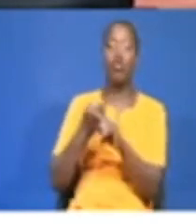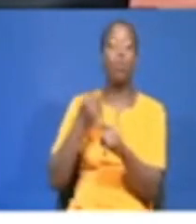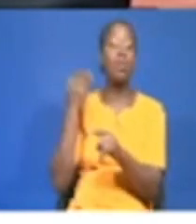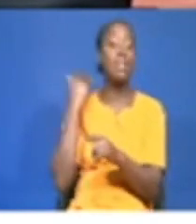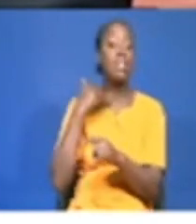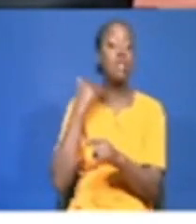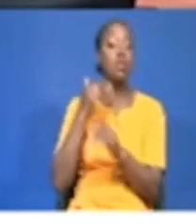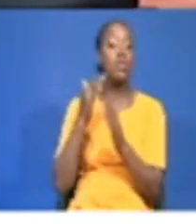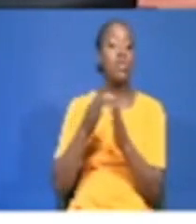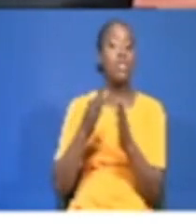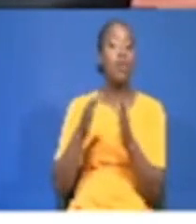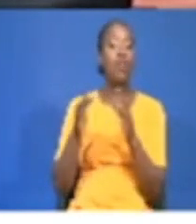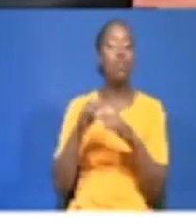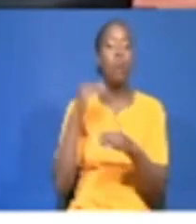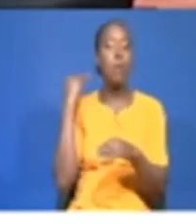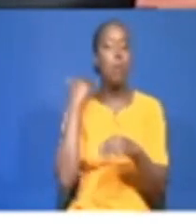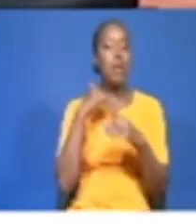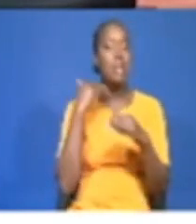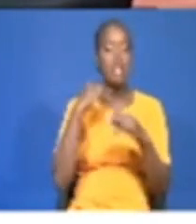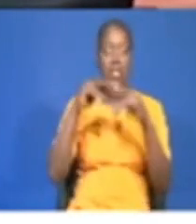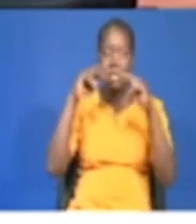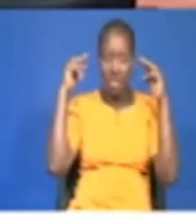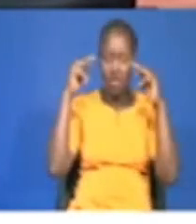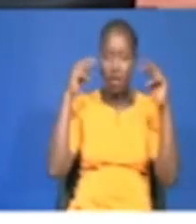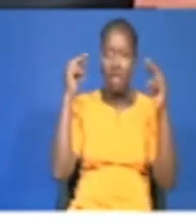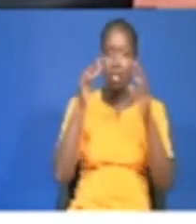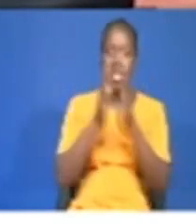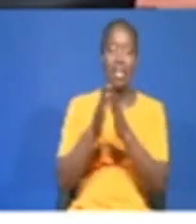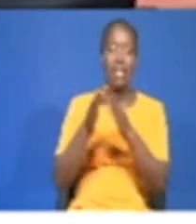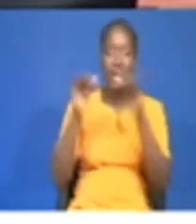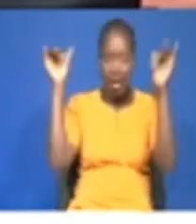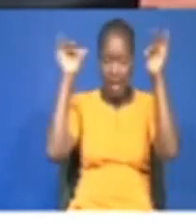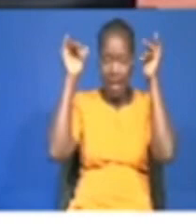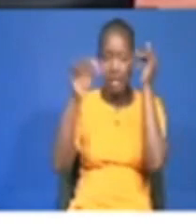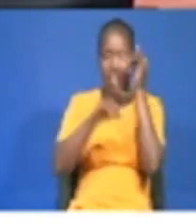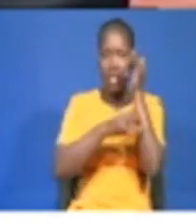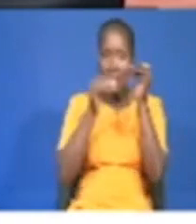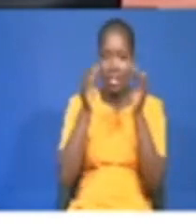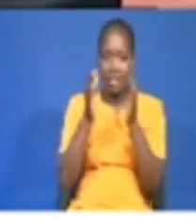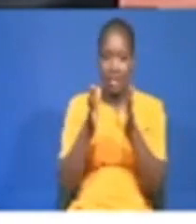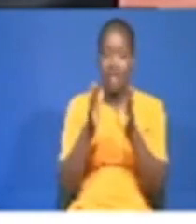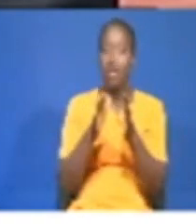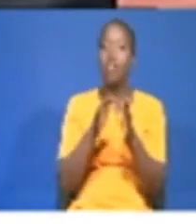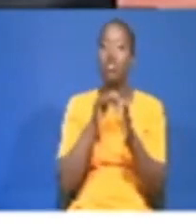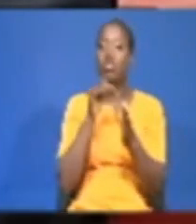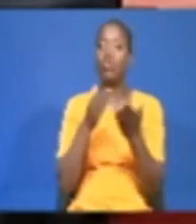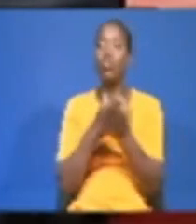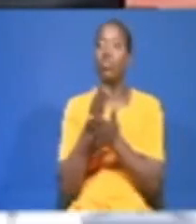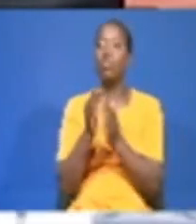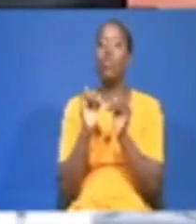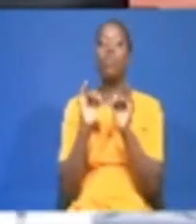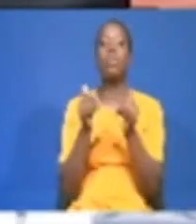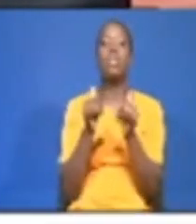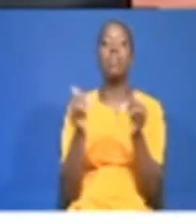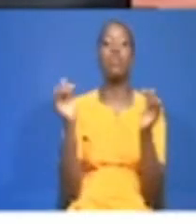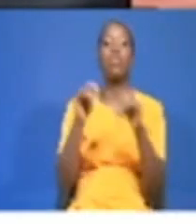from bandits, terrorists, and cattle rustlers, not through press conferences.